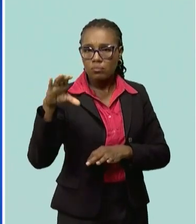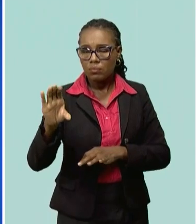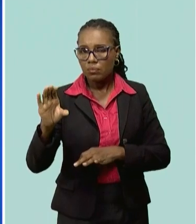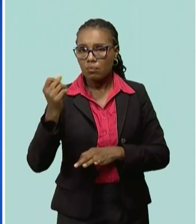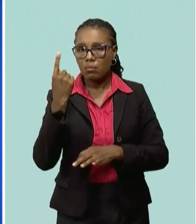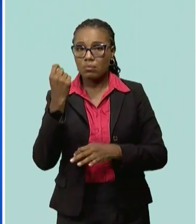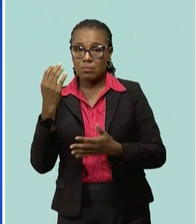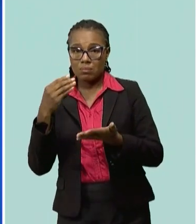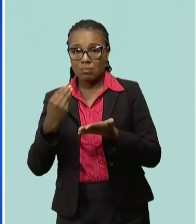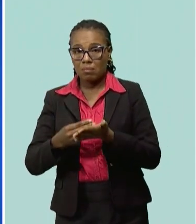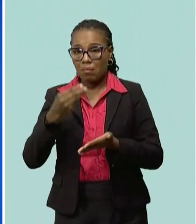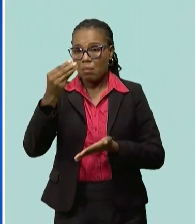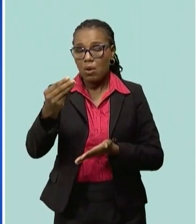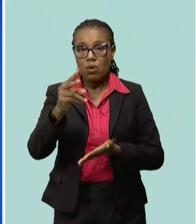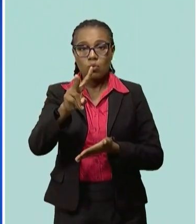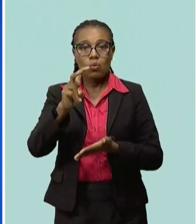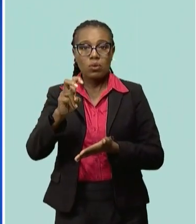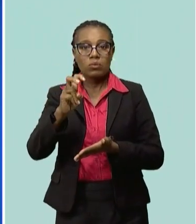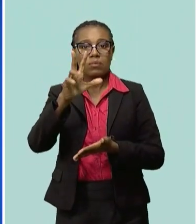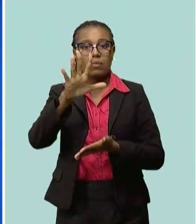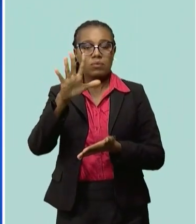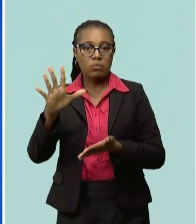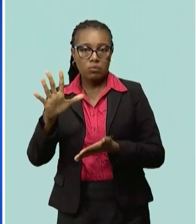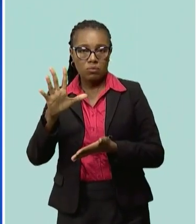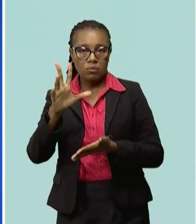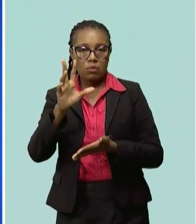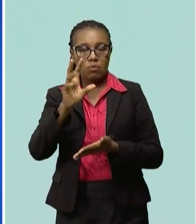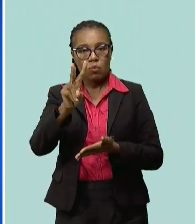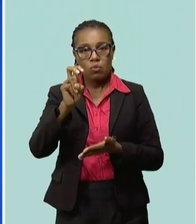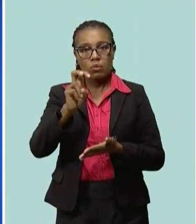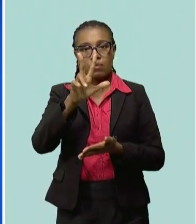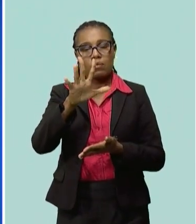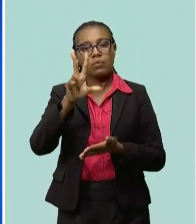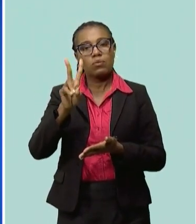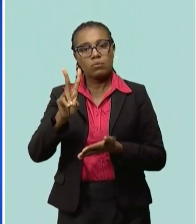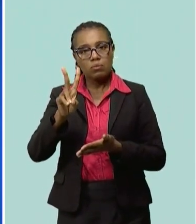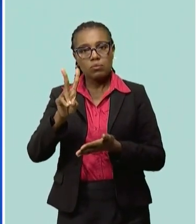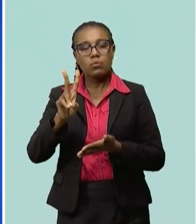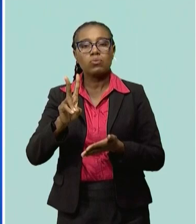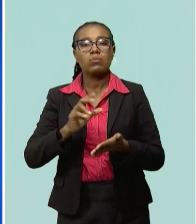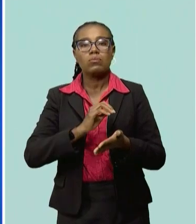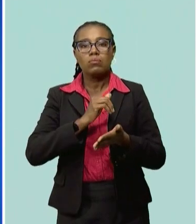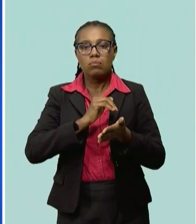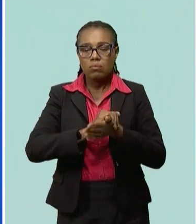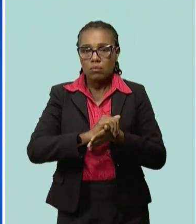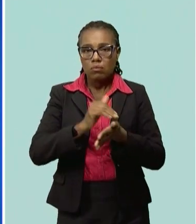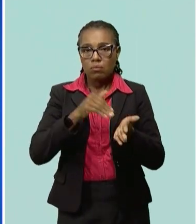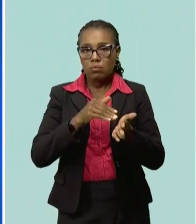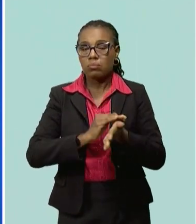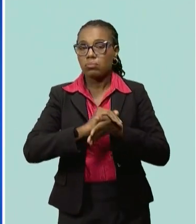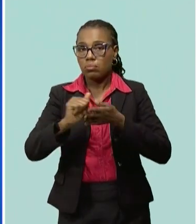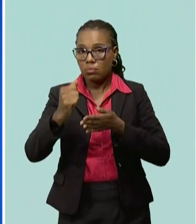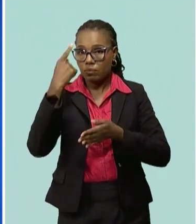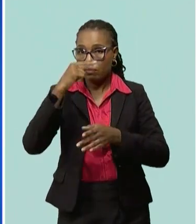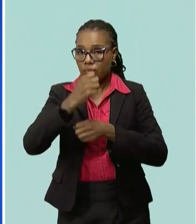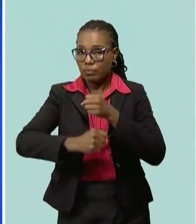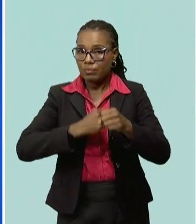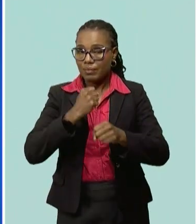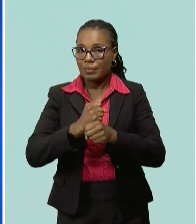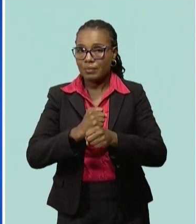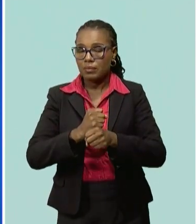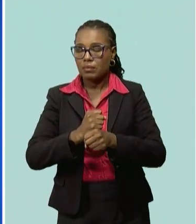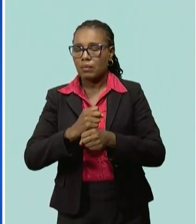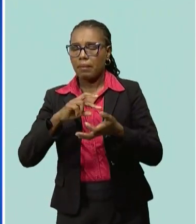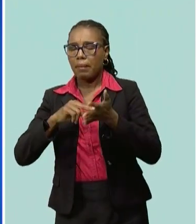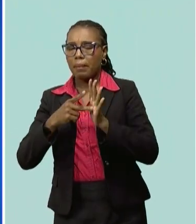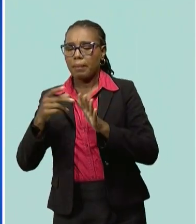it is $252,000 for the year. And that would include, and I'm talking off the cuff, but that would include one